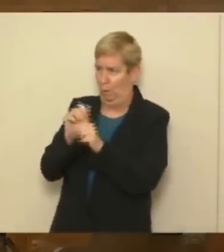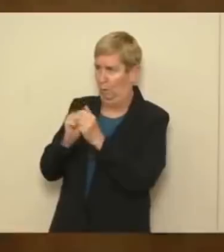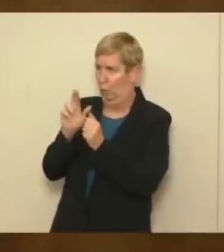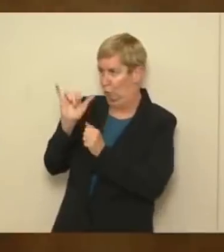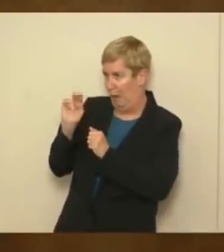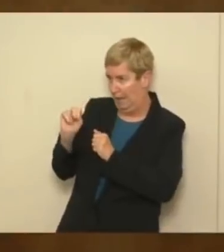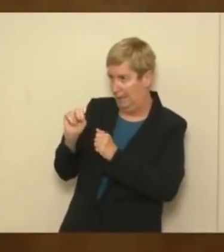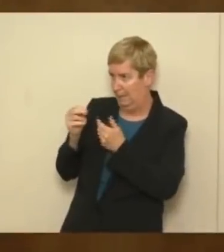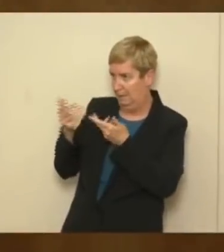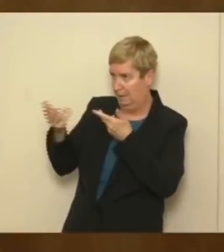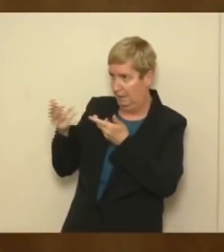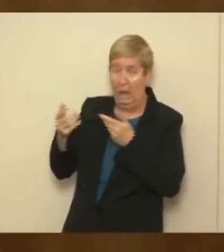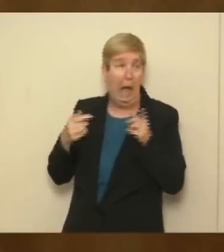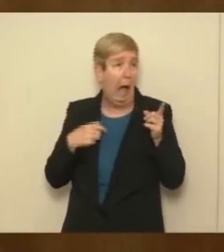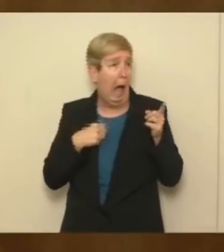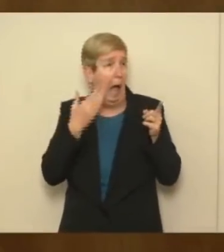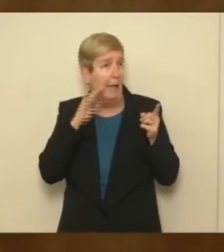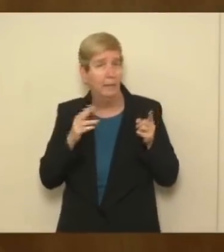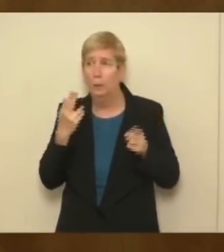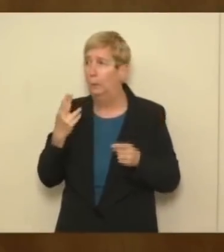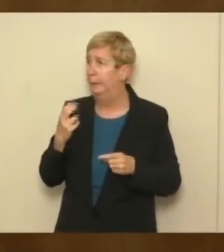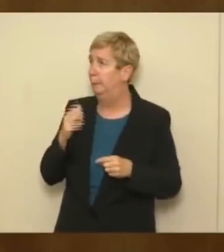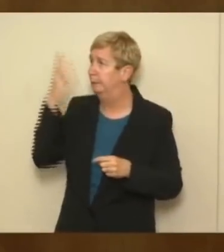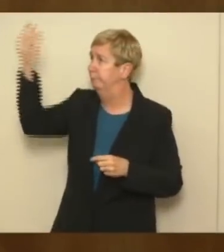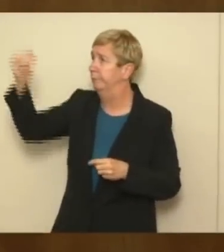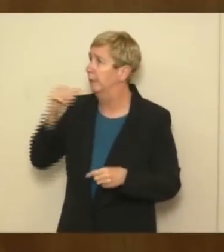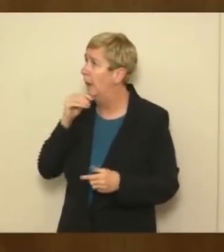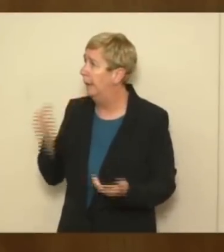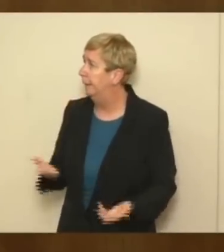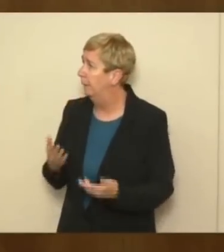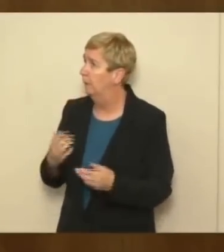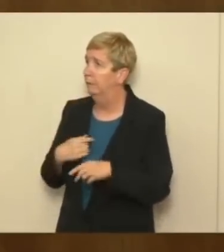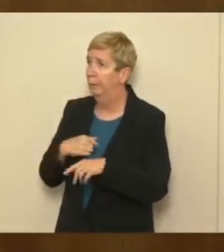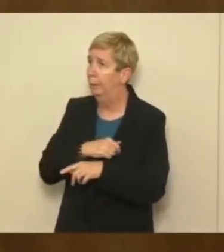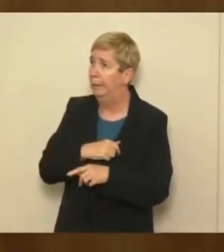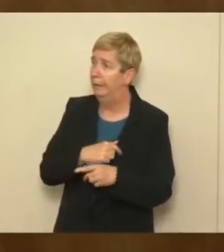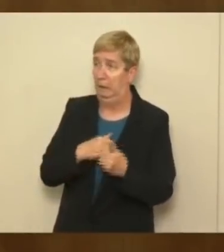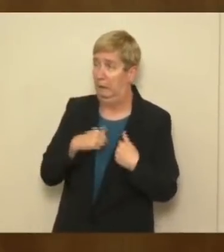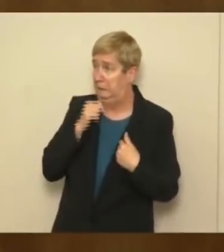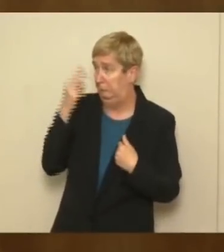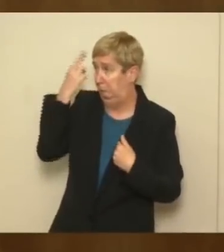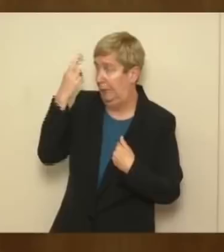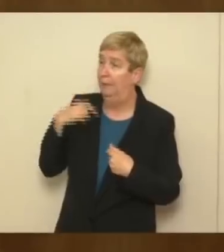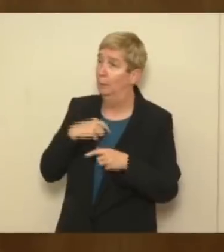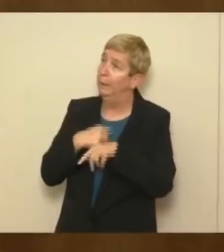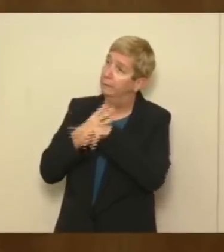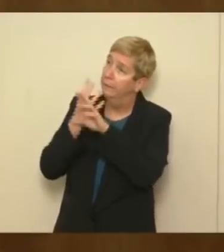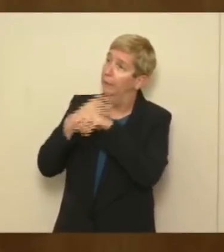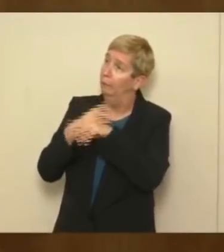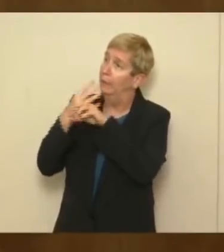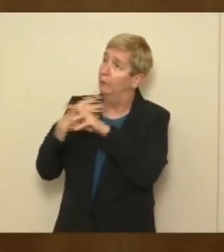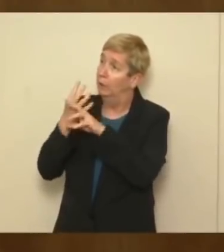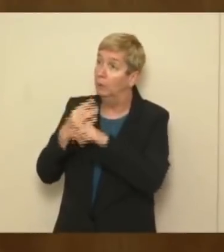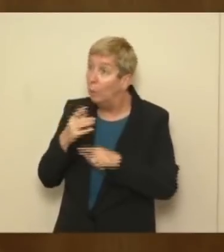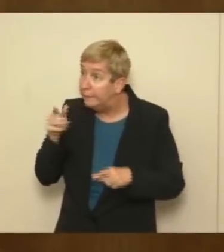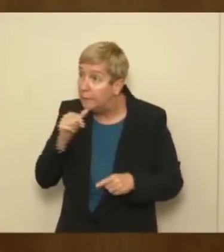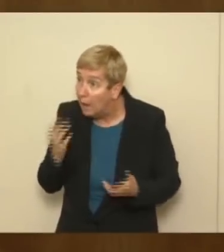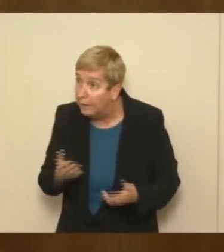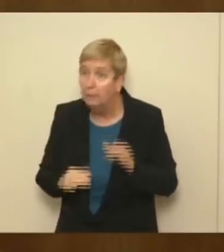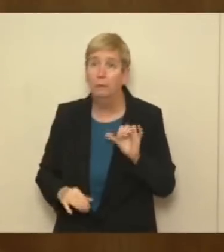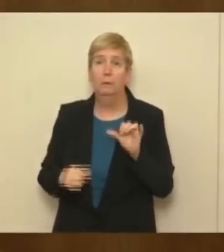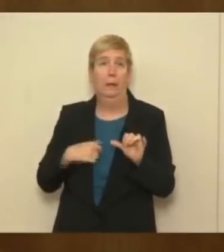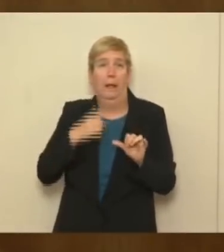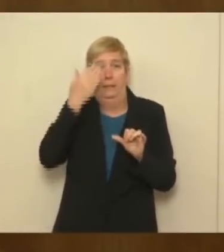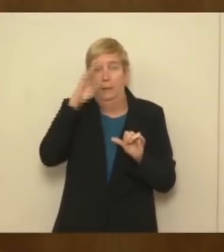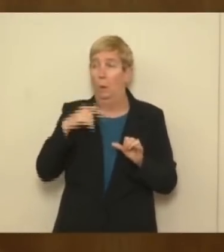had no idea he was out of state. There you I mean, the way we do work now is video conferencing, and so I've been in probably a